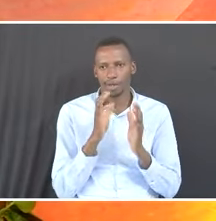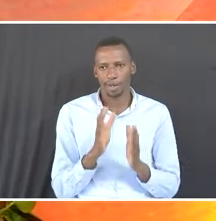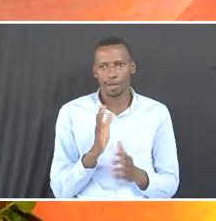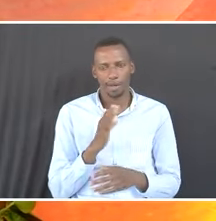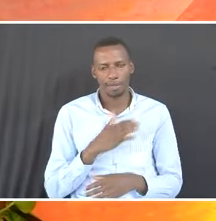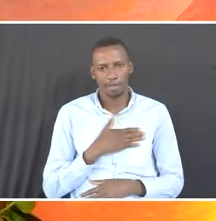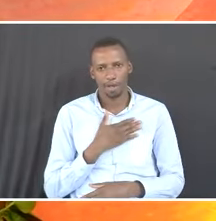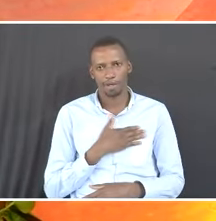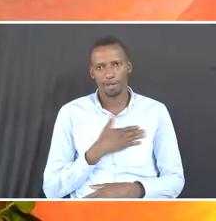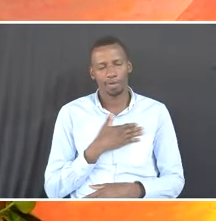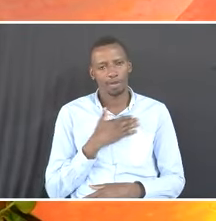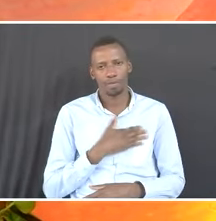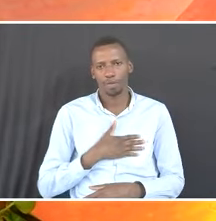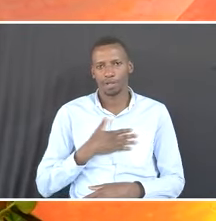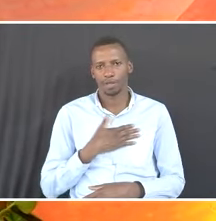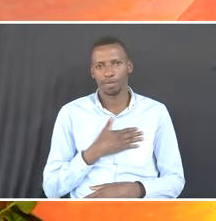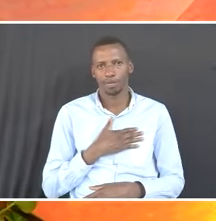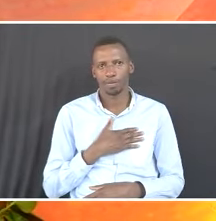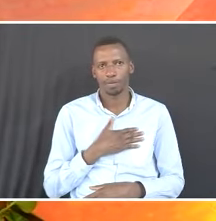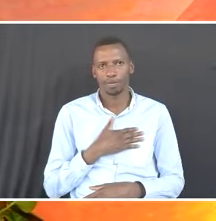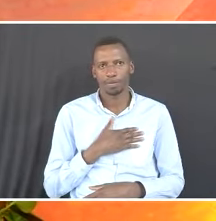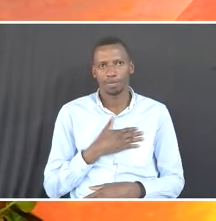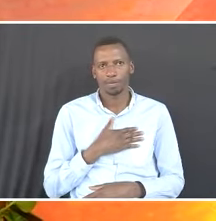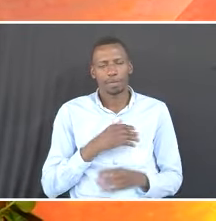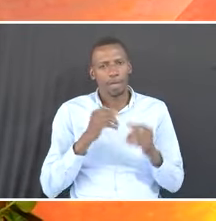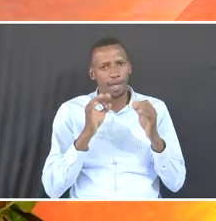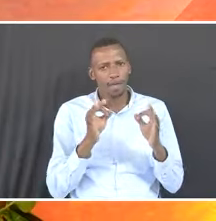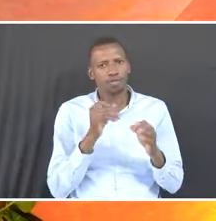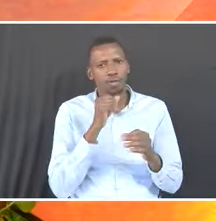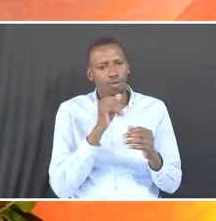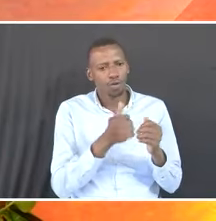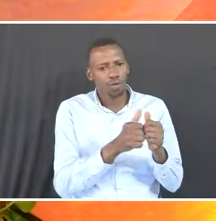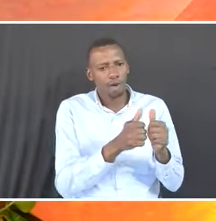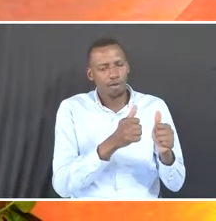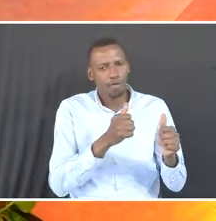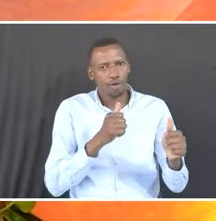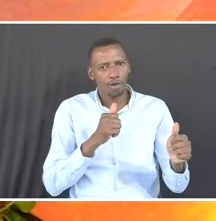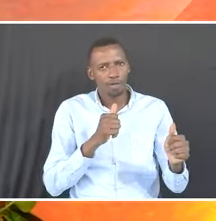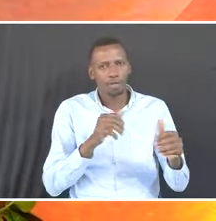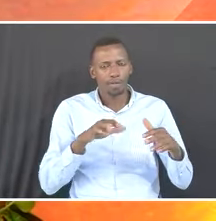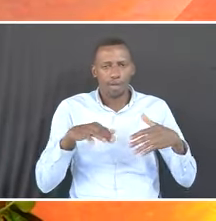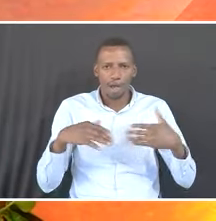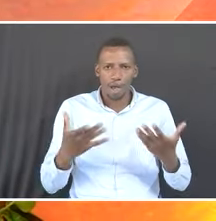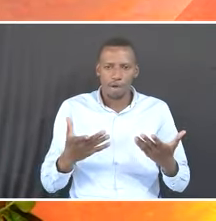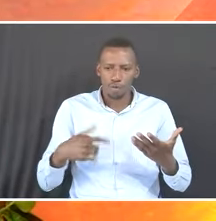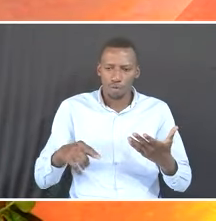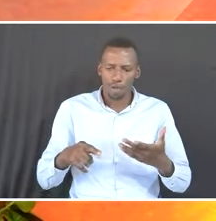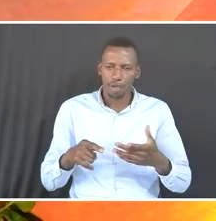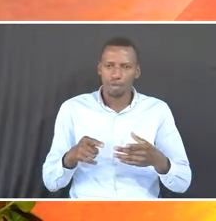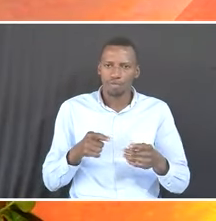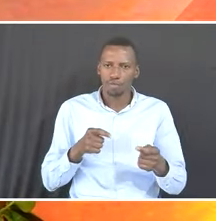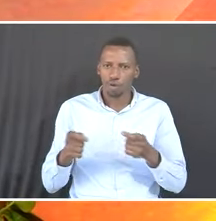unless we move away from the way we are running even the church of God.